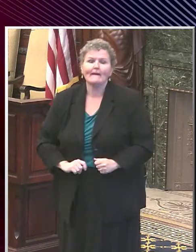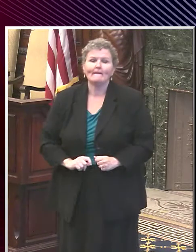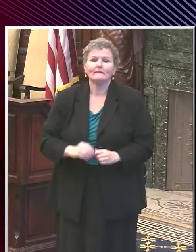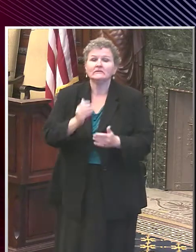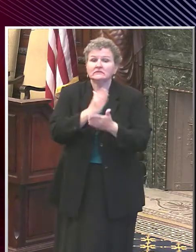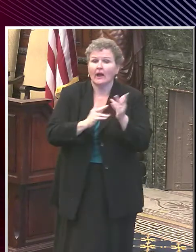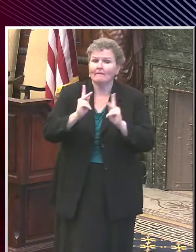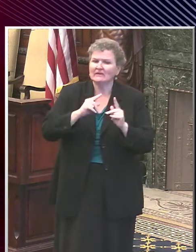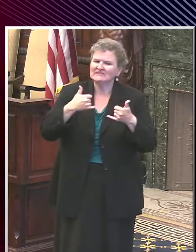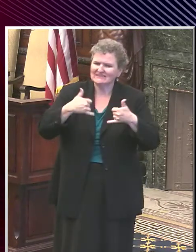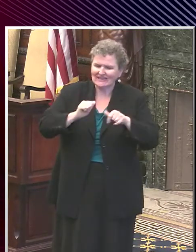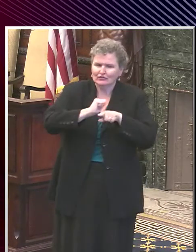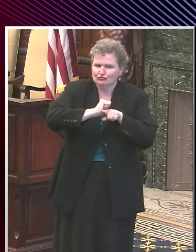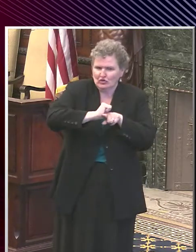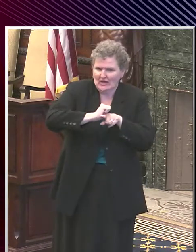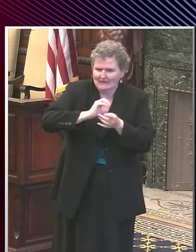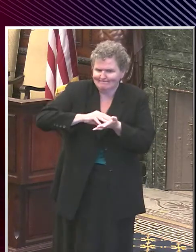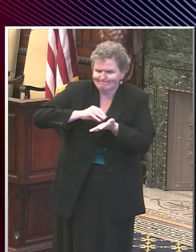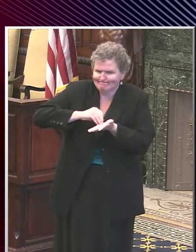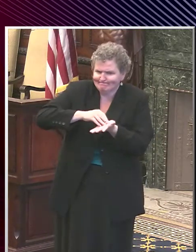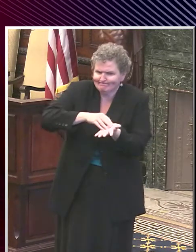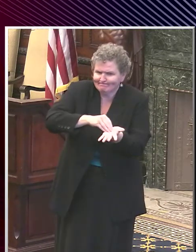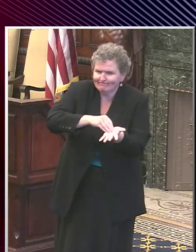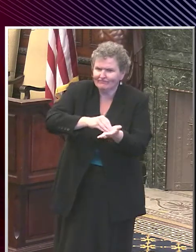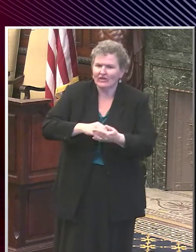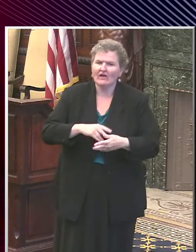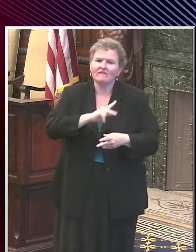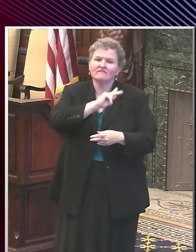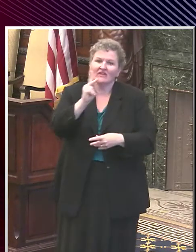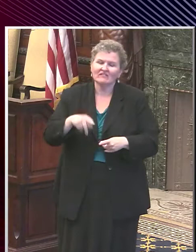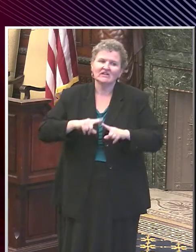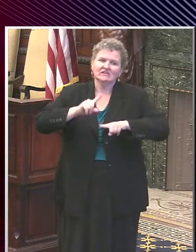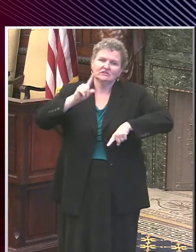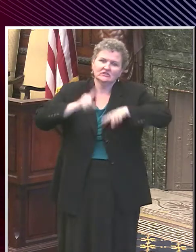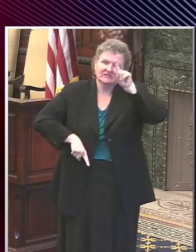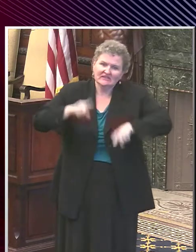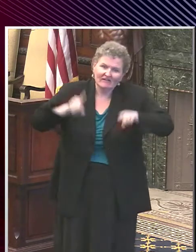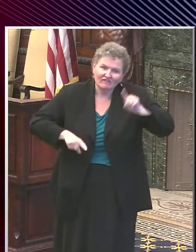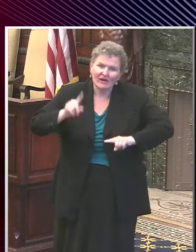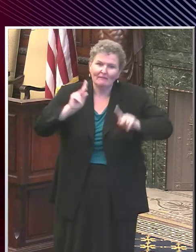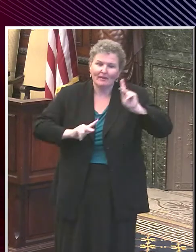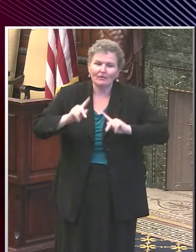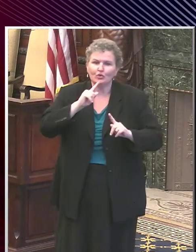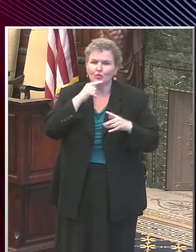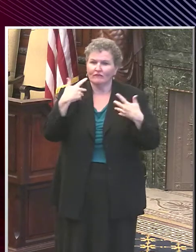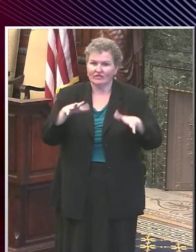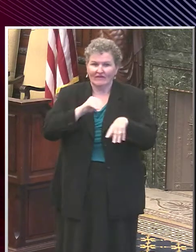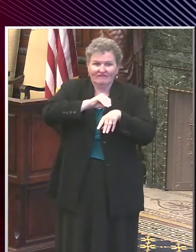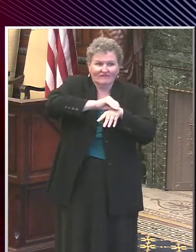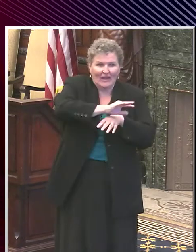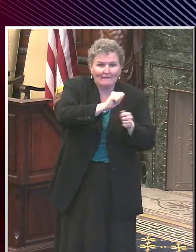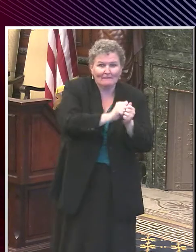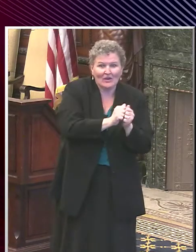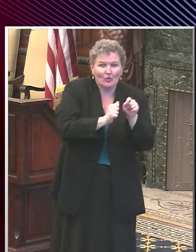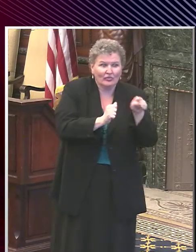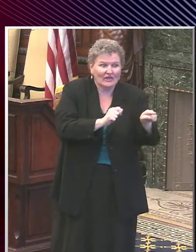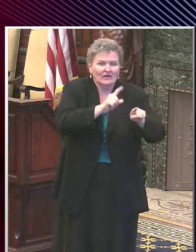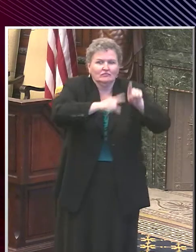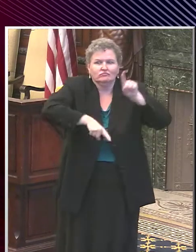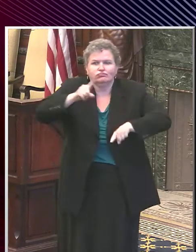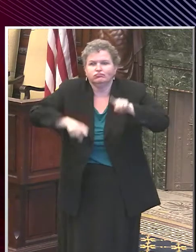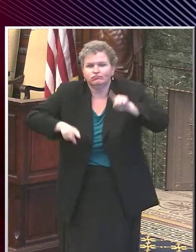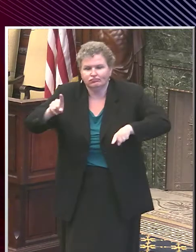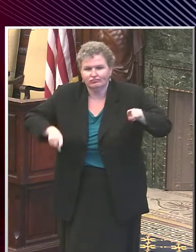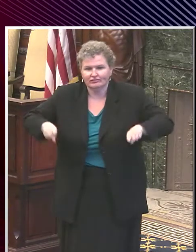training. Now, Philadelphia is a very diverse city, and the people who are affected by COVID are diverse. As we just had in a hearing